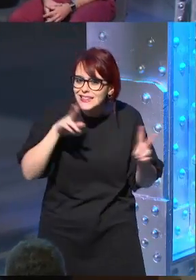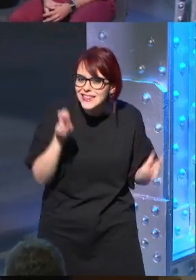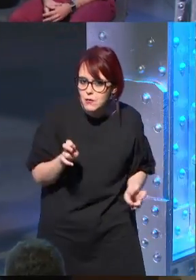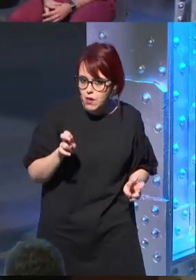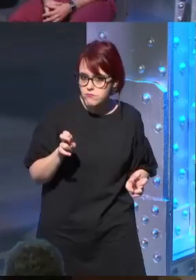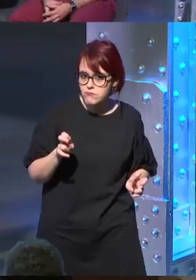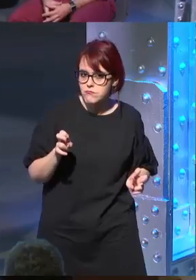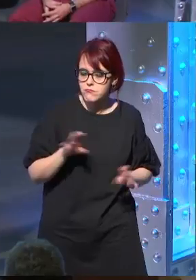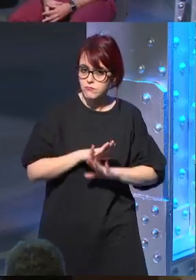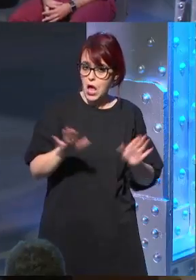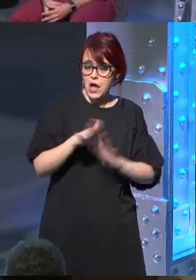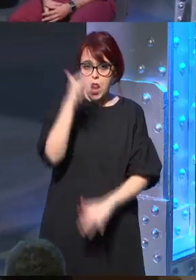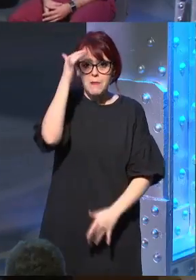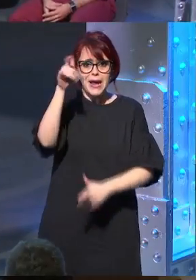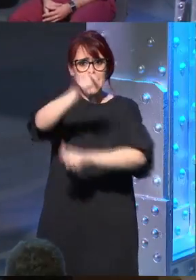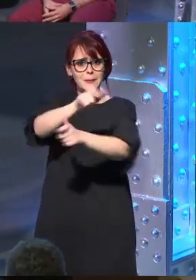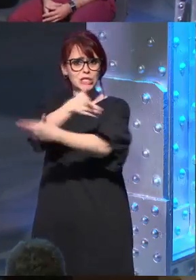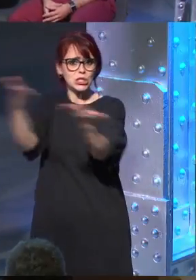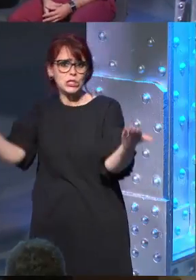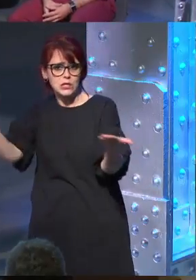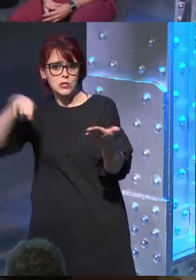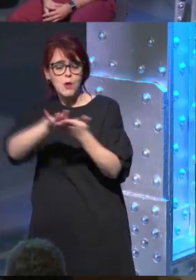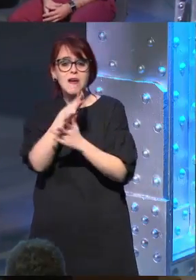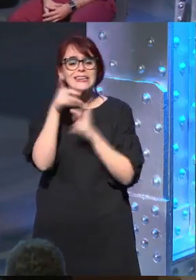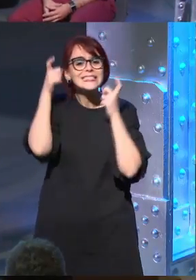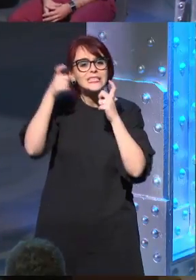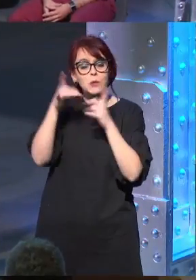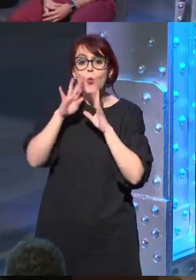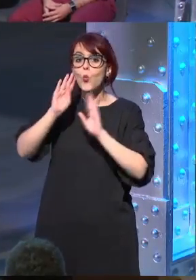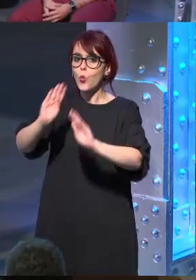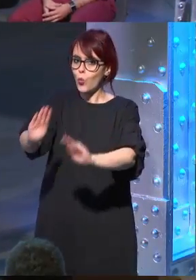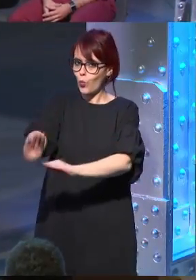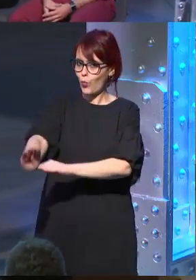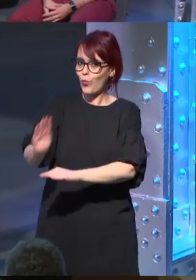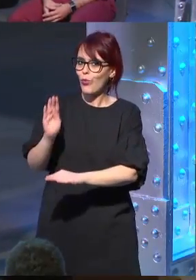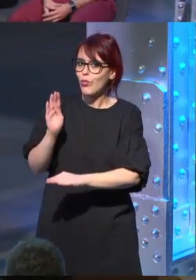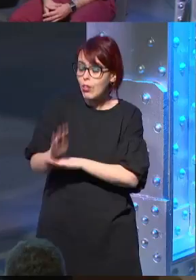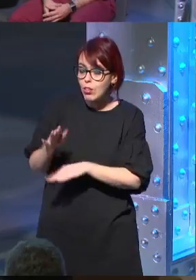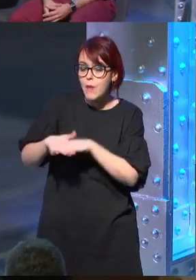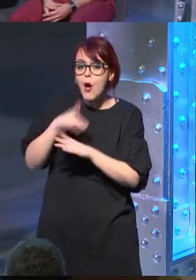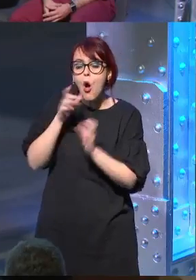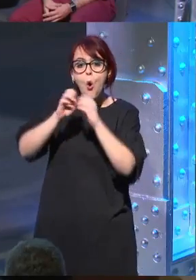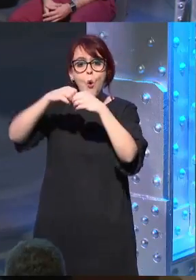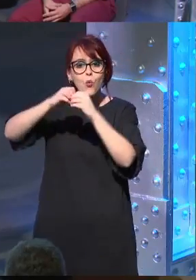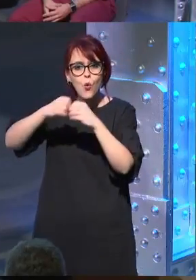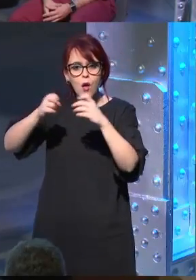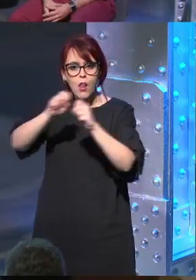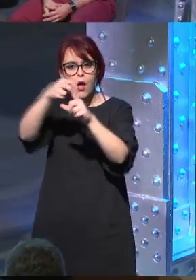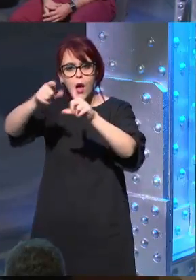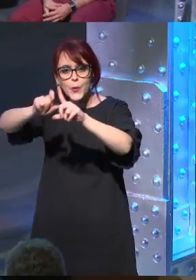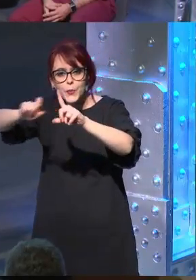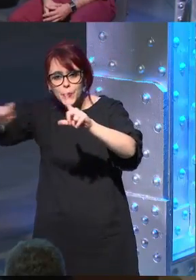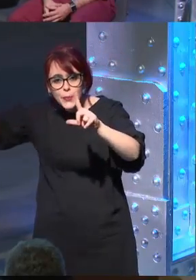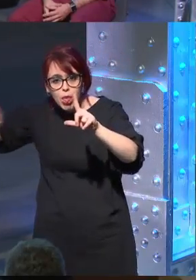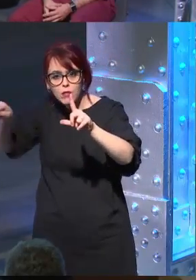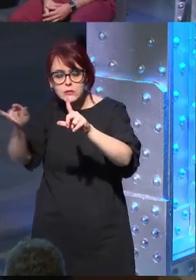very well the information that is distributed about myself in the internet. Imagine